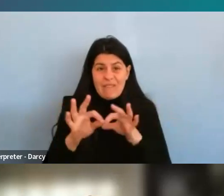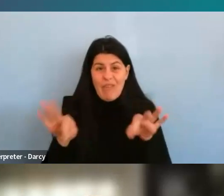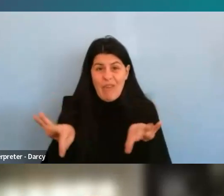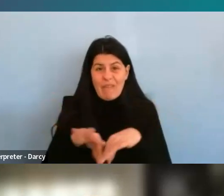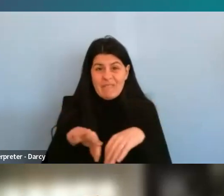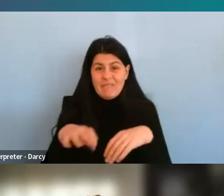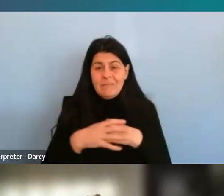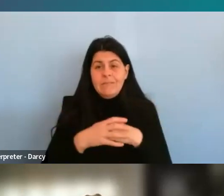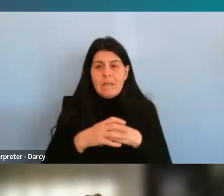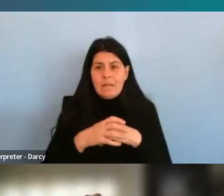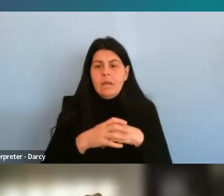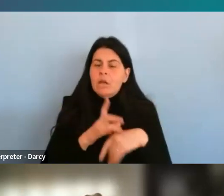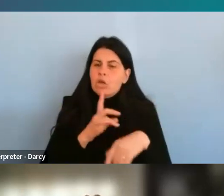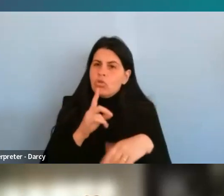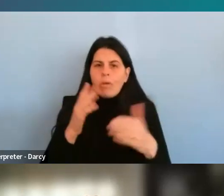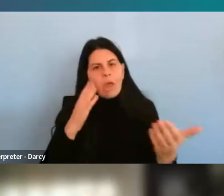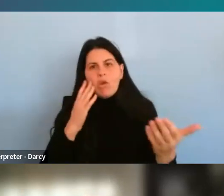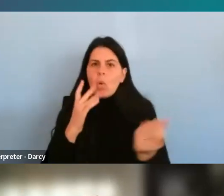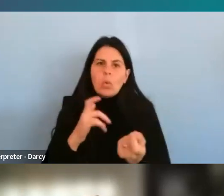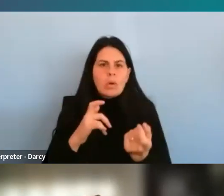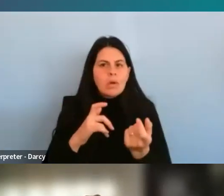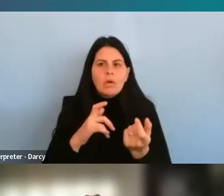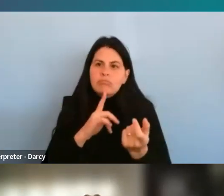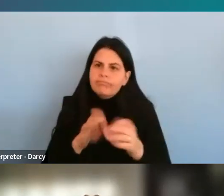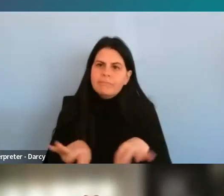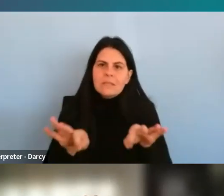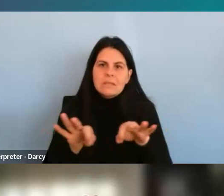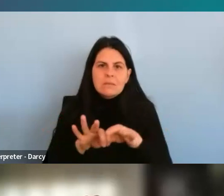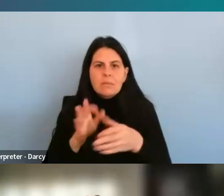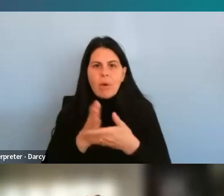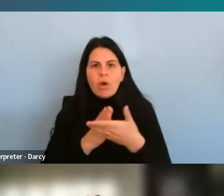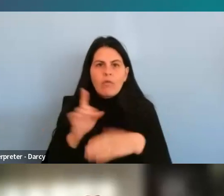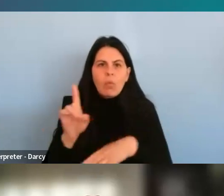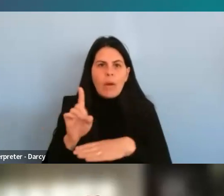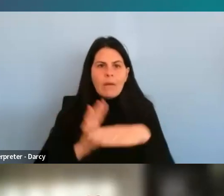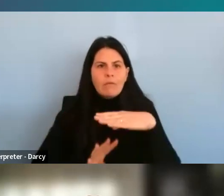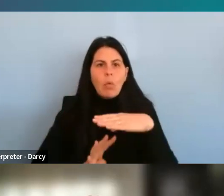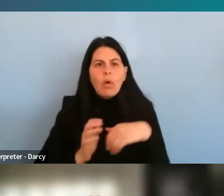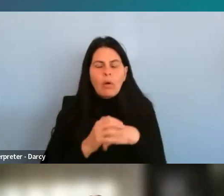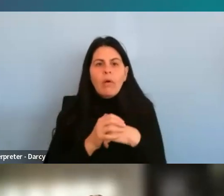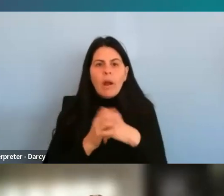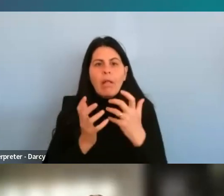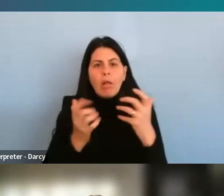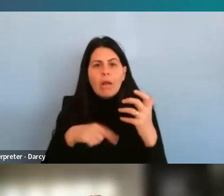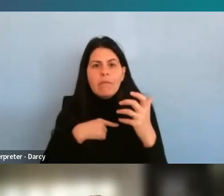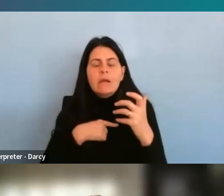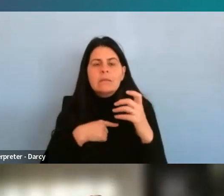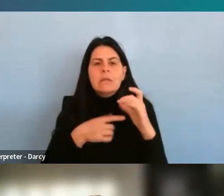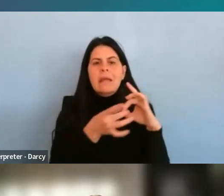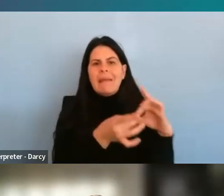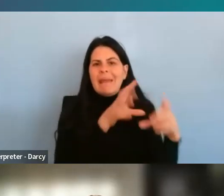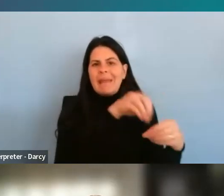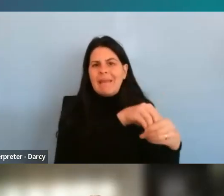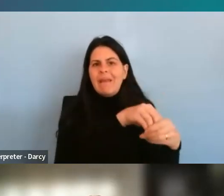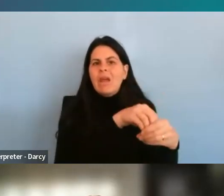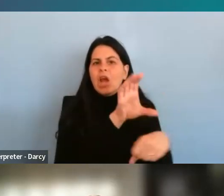I know that's a significant aspect of 1 and 4 and a lot of us in the consulting area is